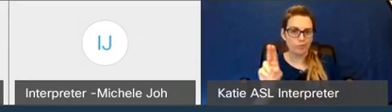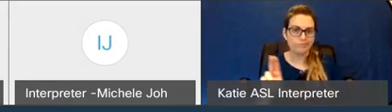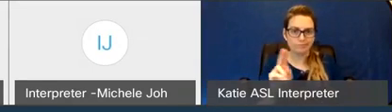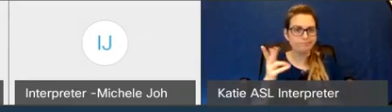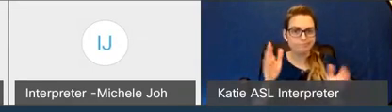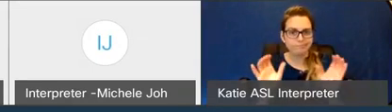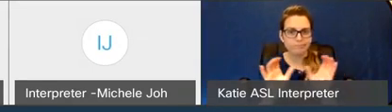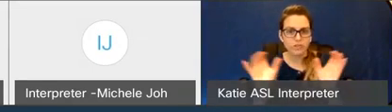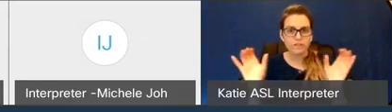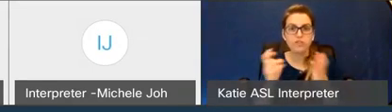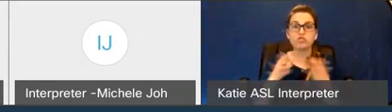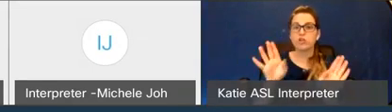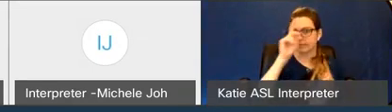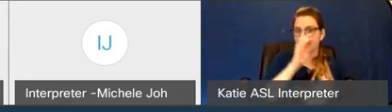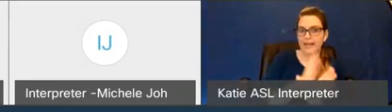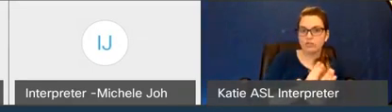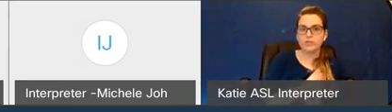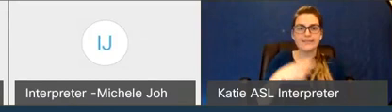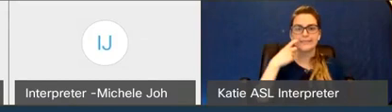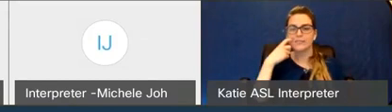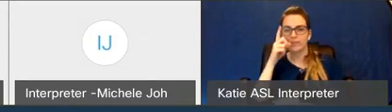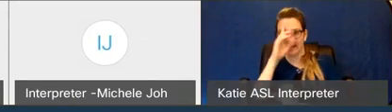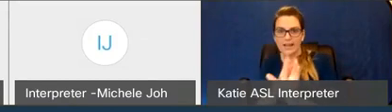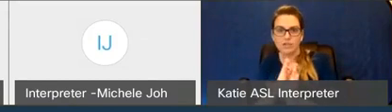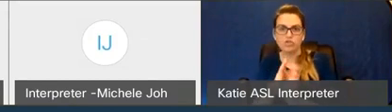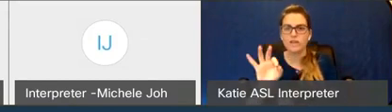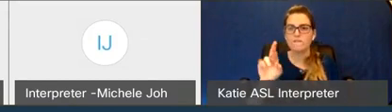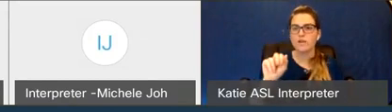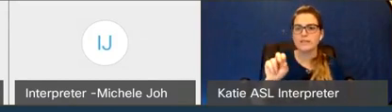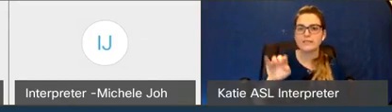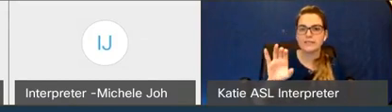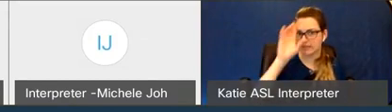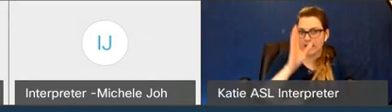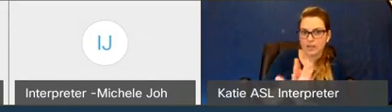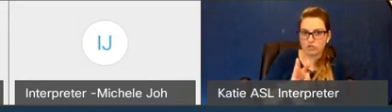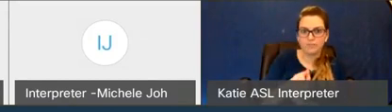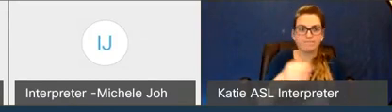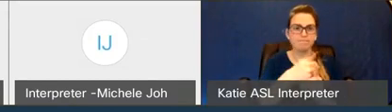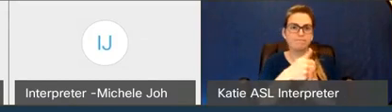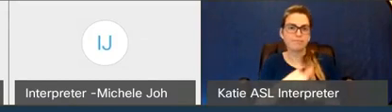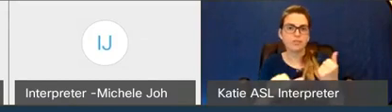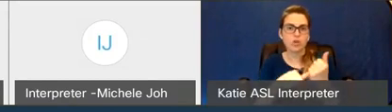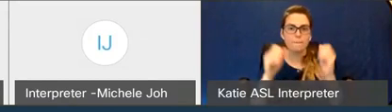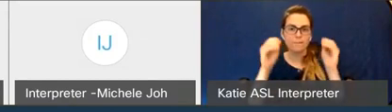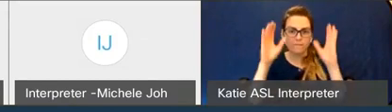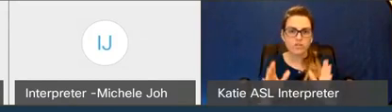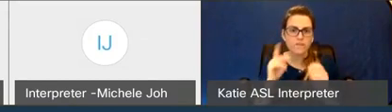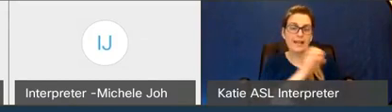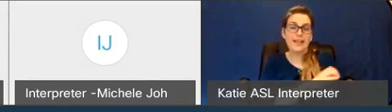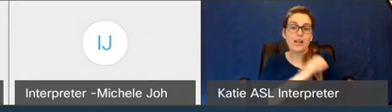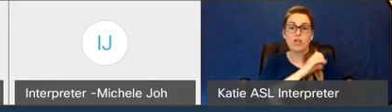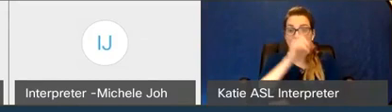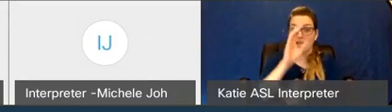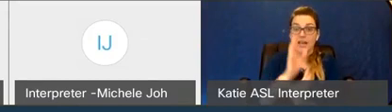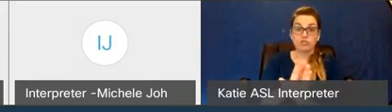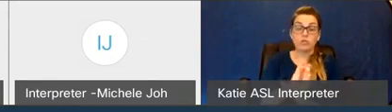psychiatry, and forensic psychiatry. Dr. Westreich is an associate professor of clinical psychiatry in the Department of